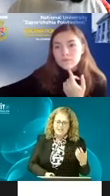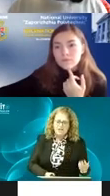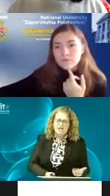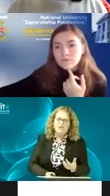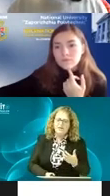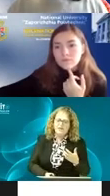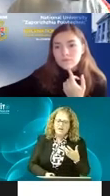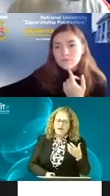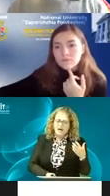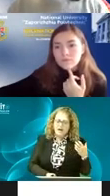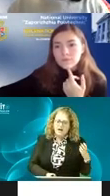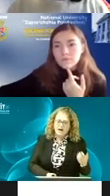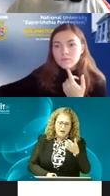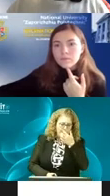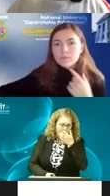sciences, engineering,